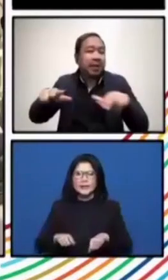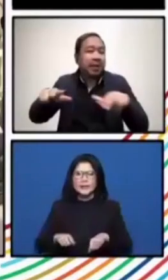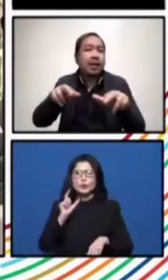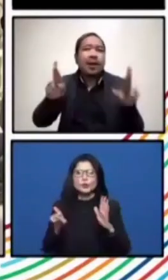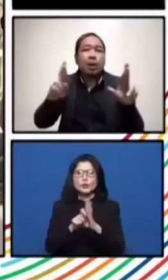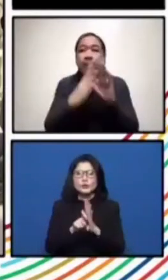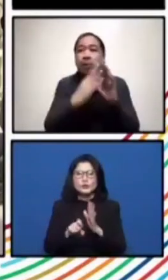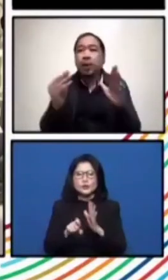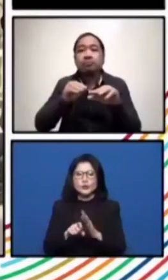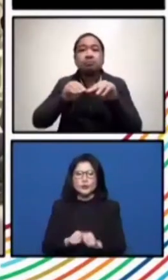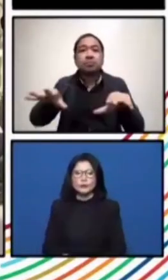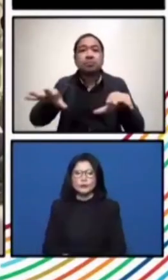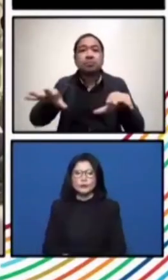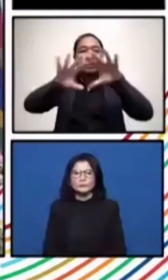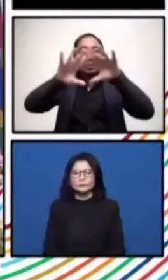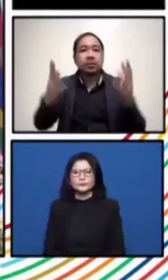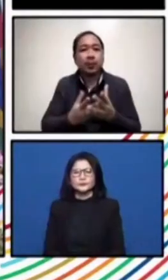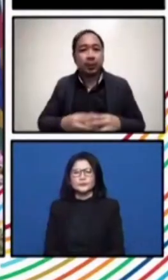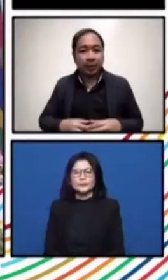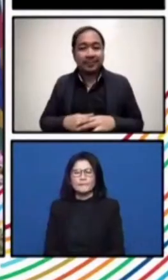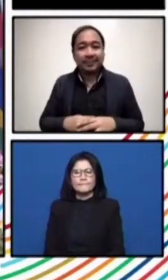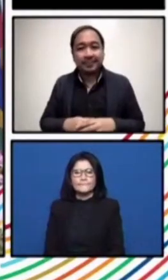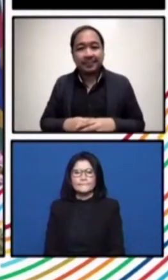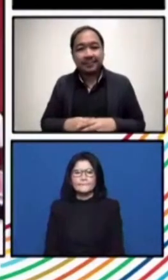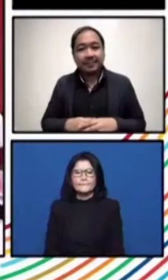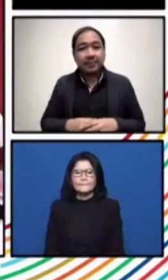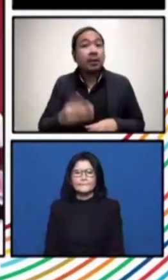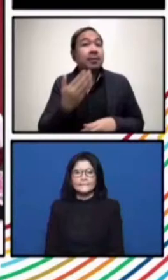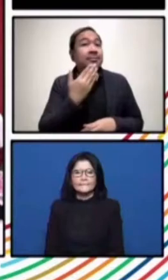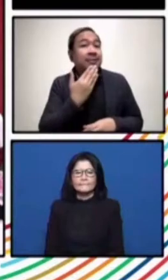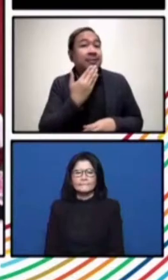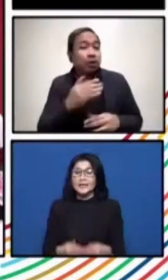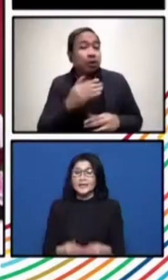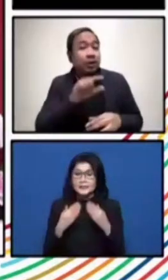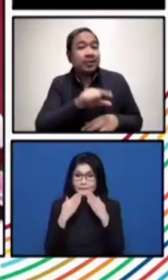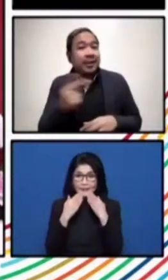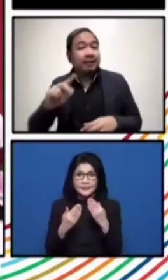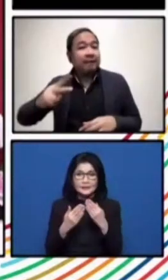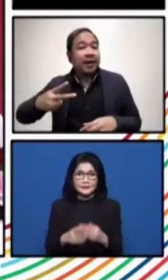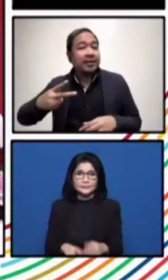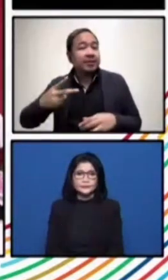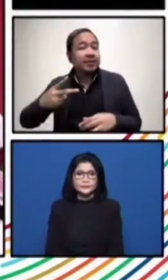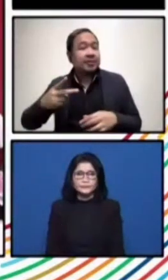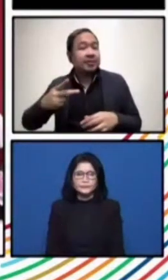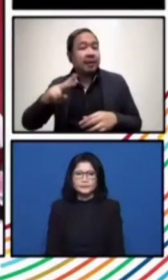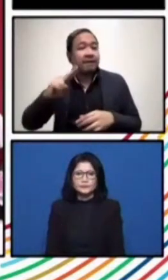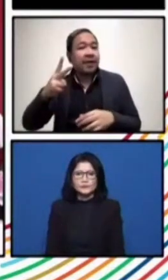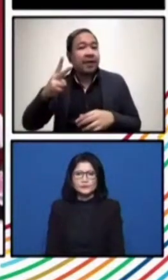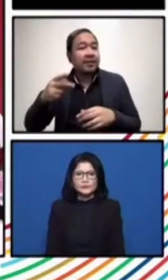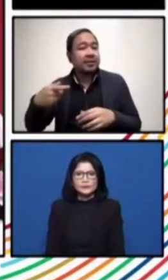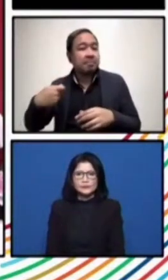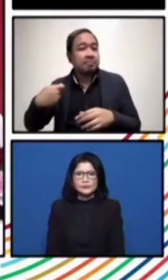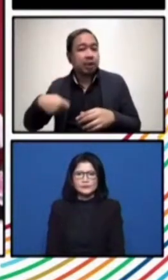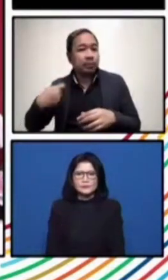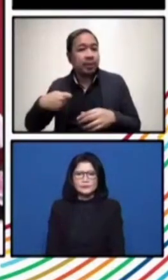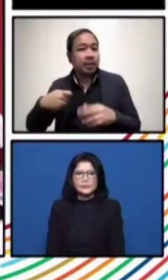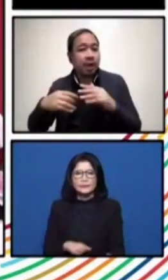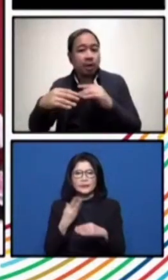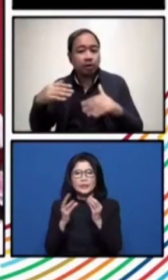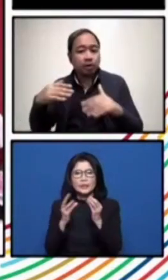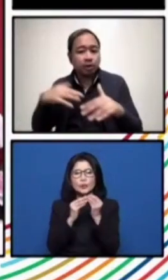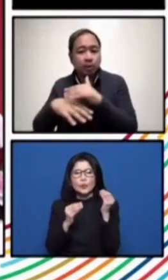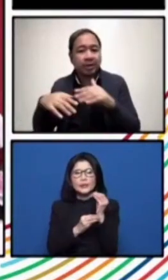thank you very much Sarah we will now give the floor to the vice minister of social solidarity wow that's a good one social